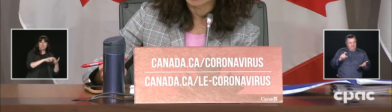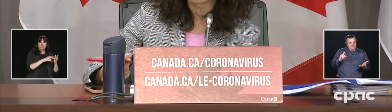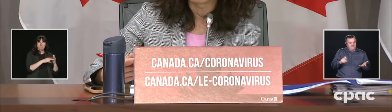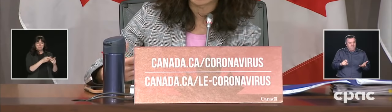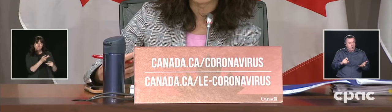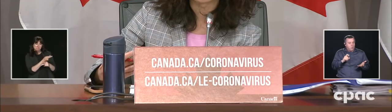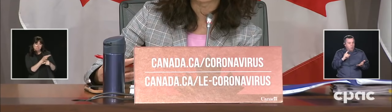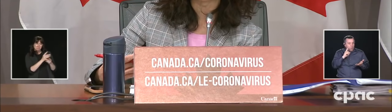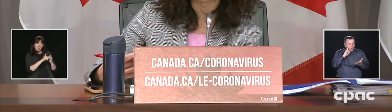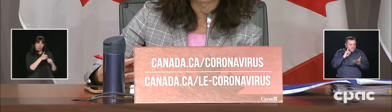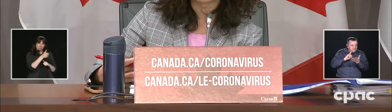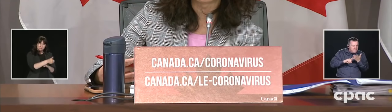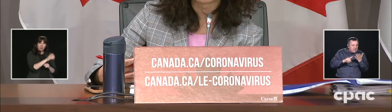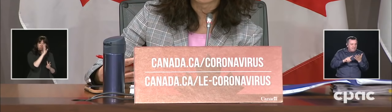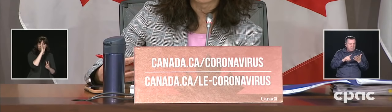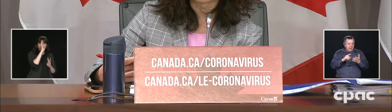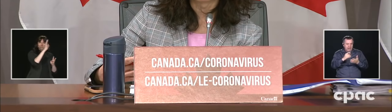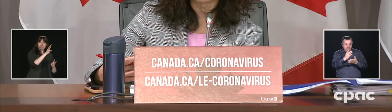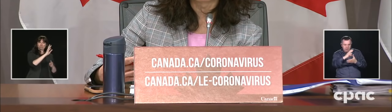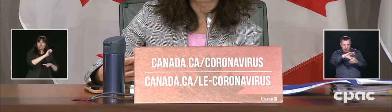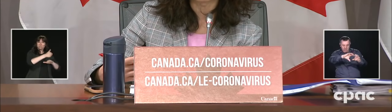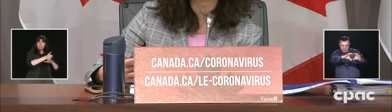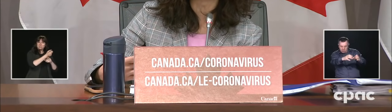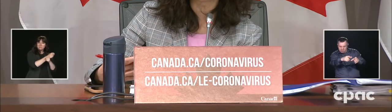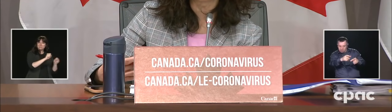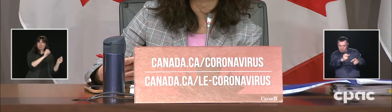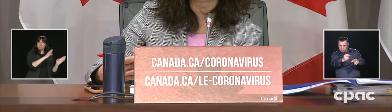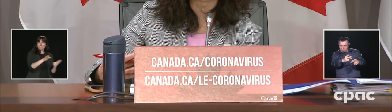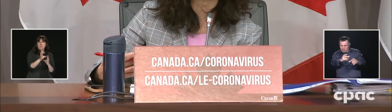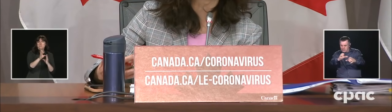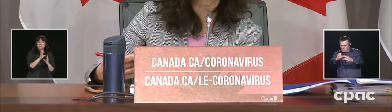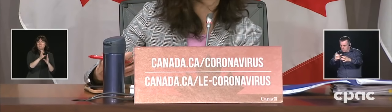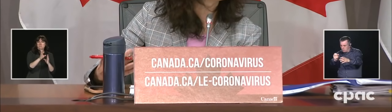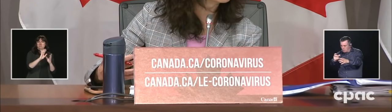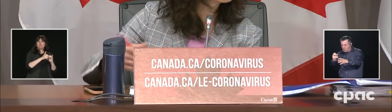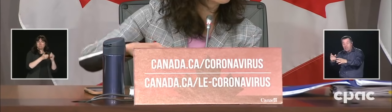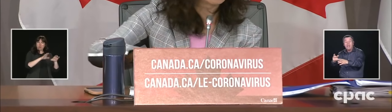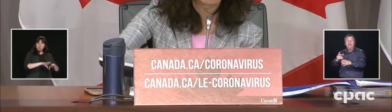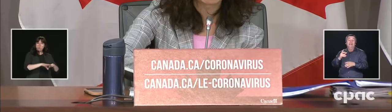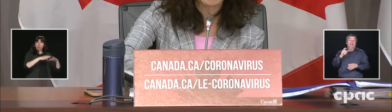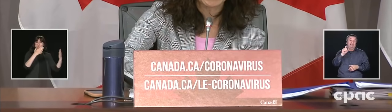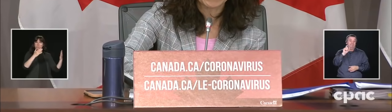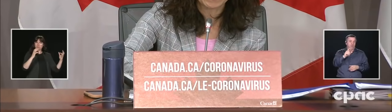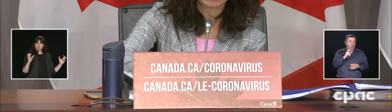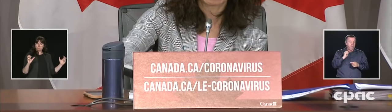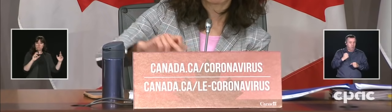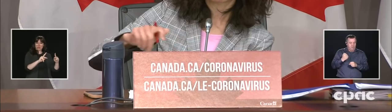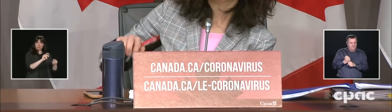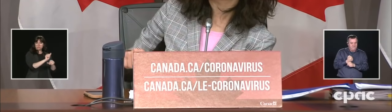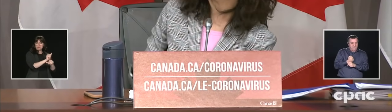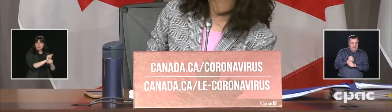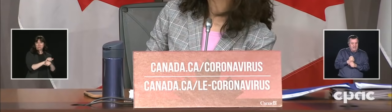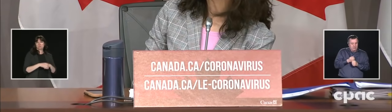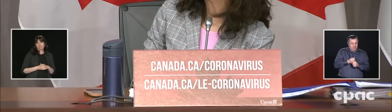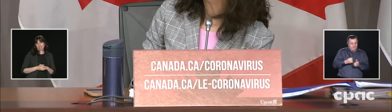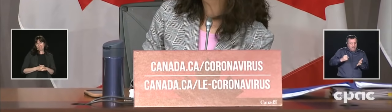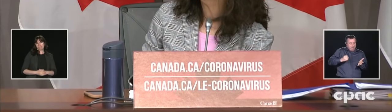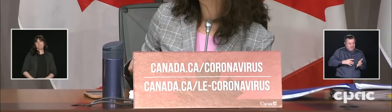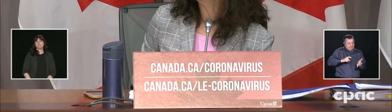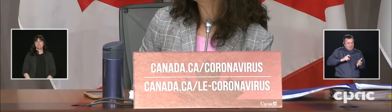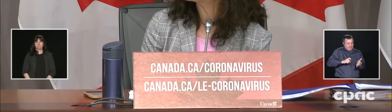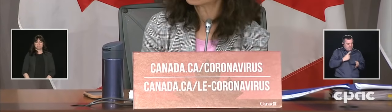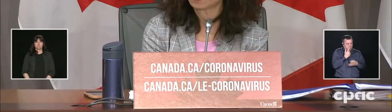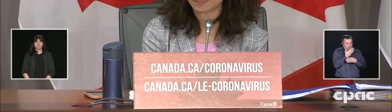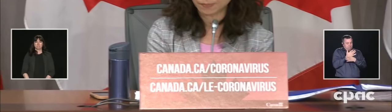the kind of plans that are needed in preparation for when the time is right. Yeah, Dr. New, maybe I can just add